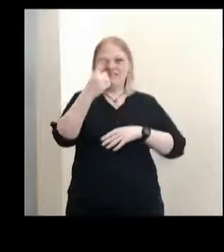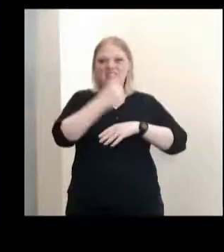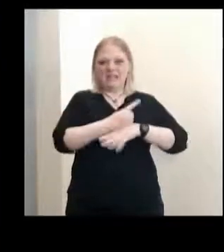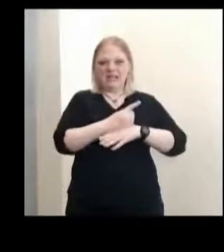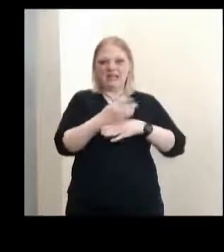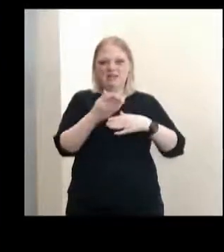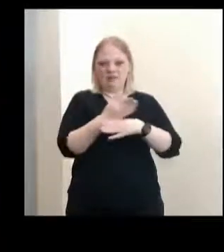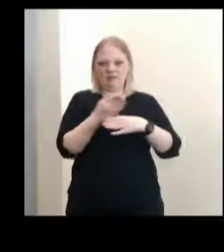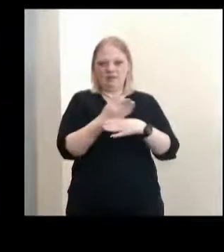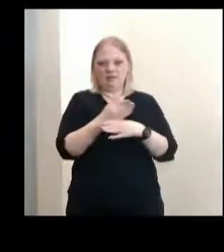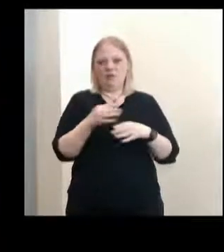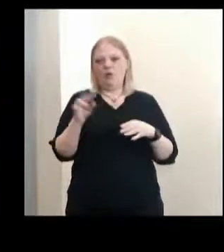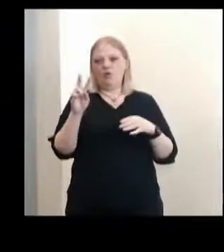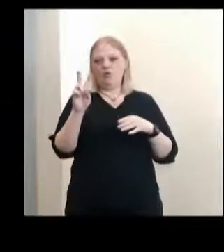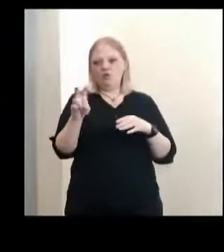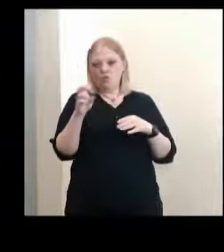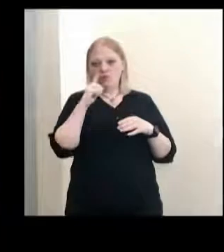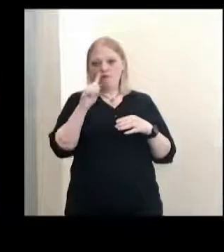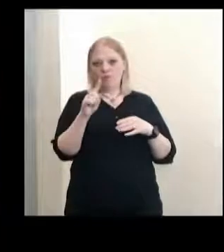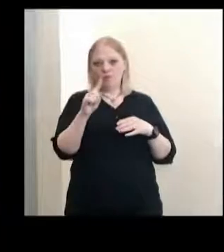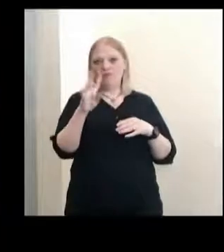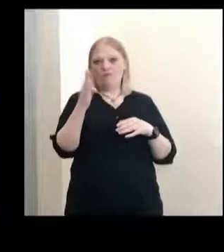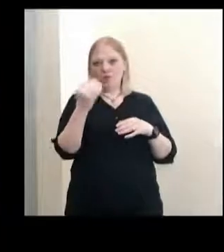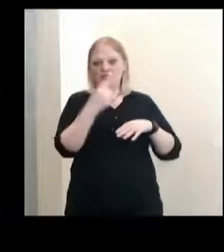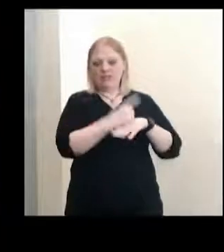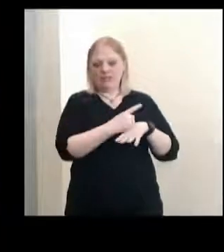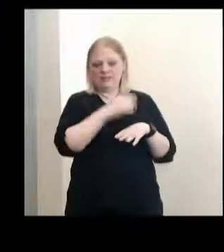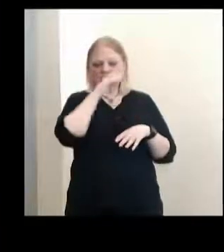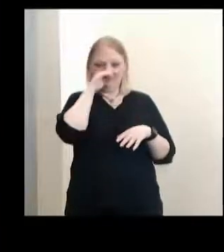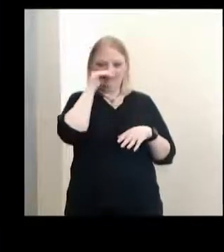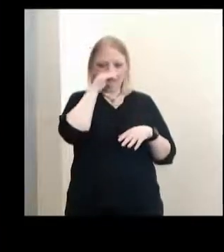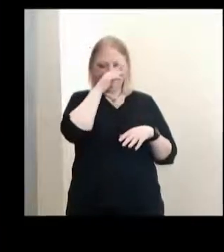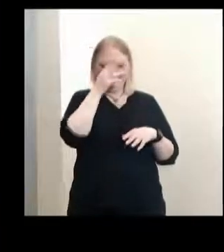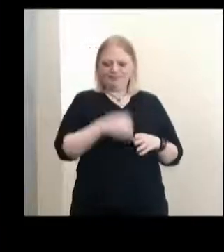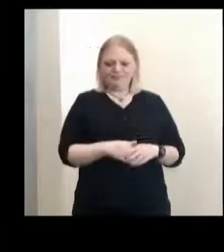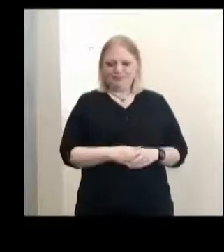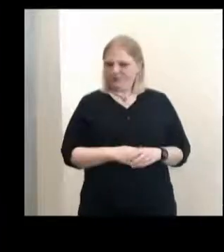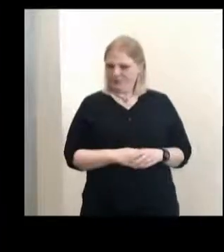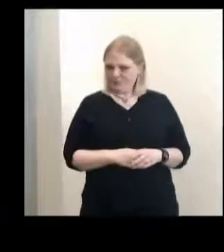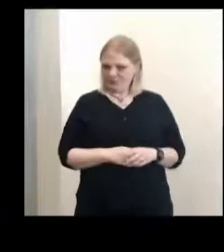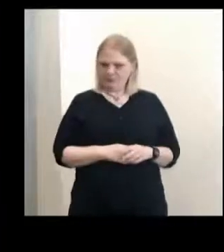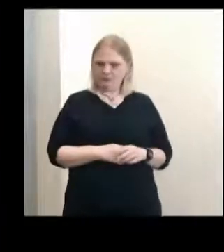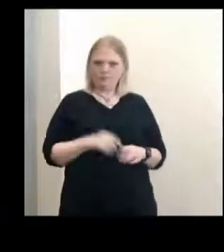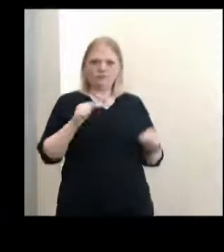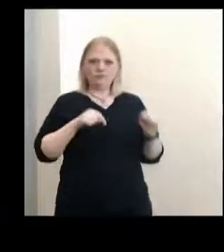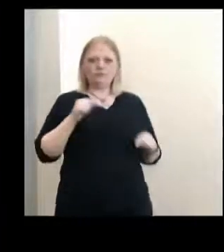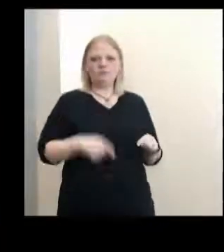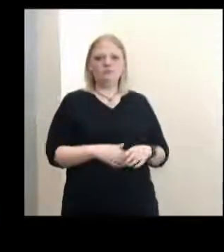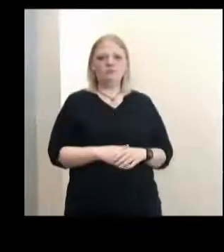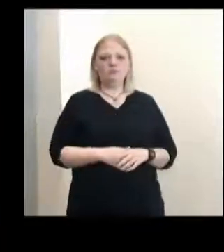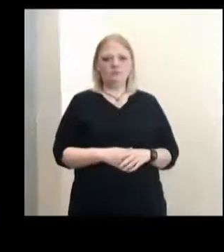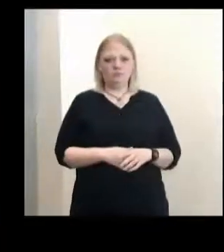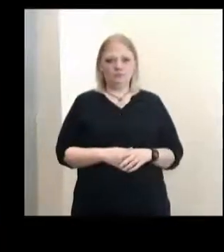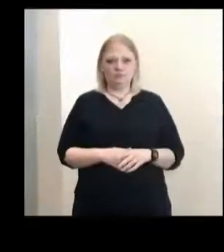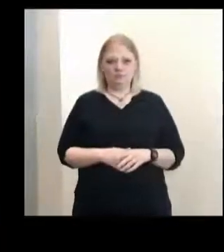in a 14-day period. And as I talked about earlier, we're actually, let me go back on the chart